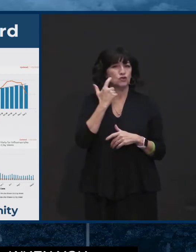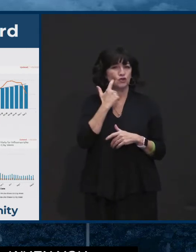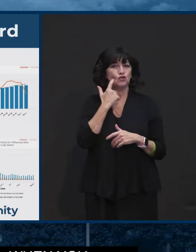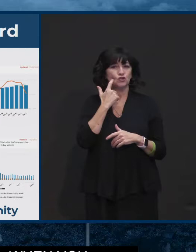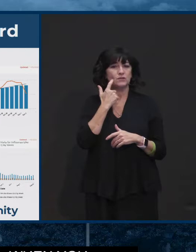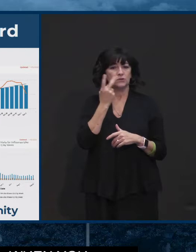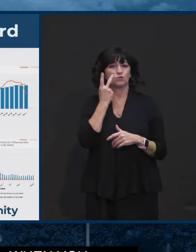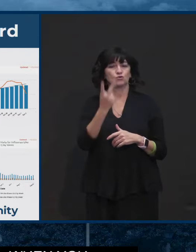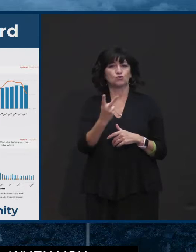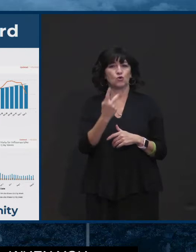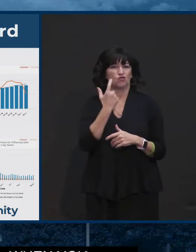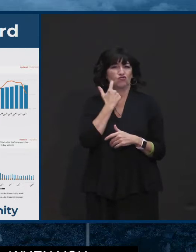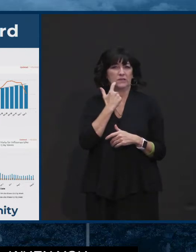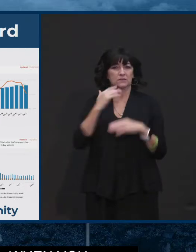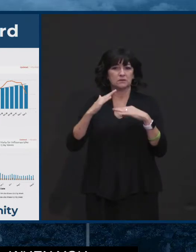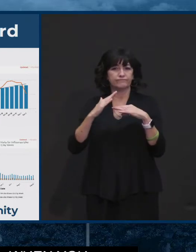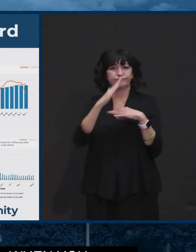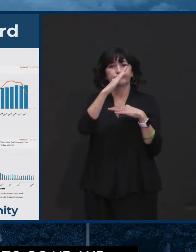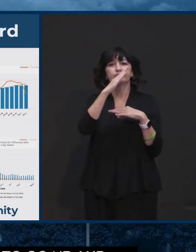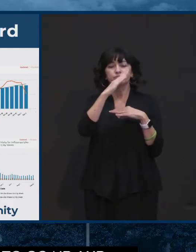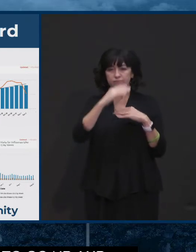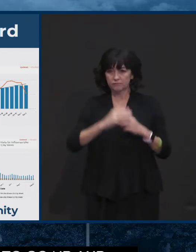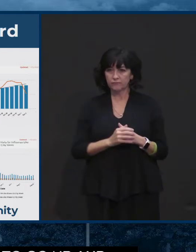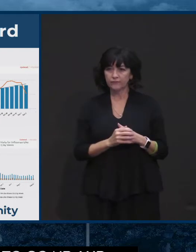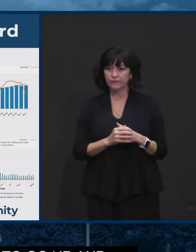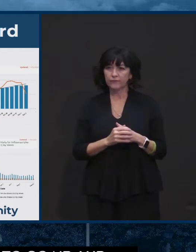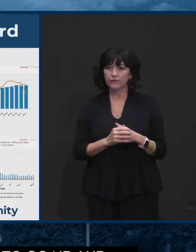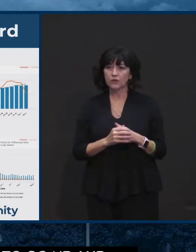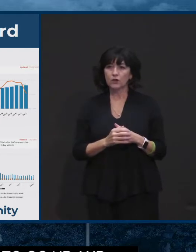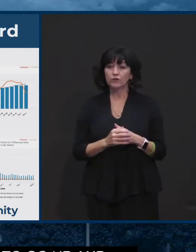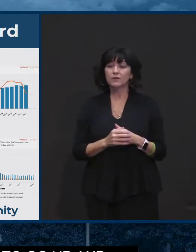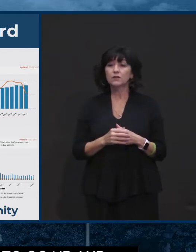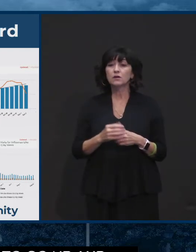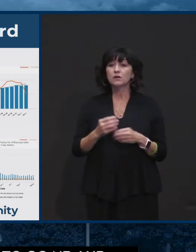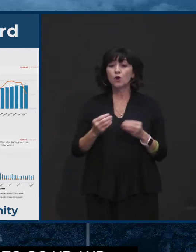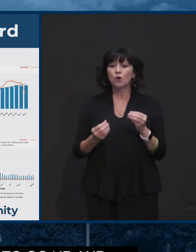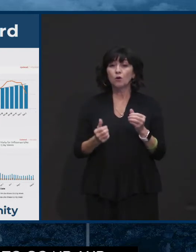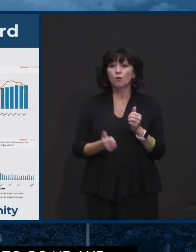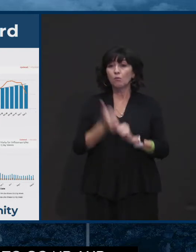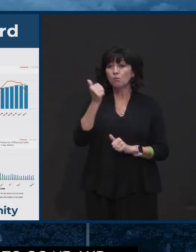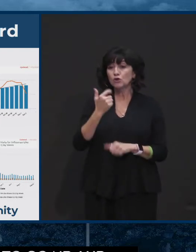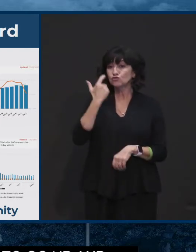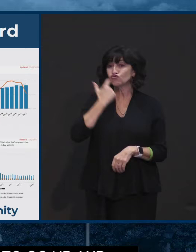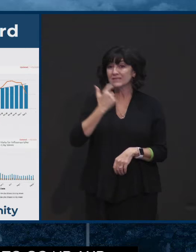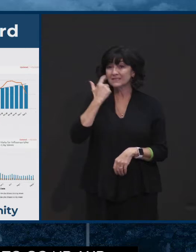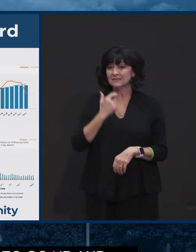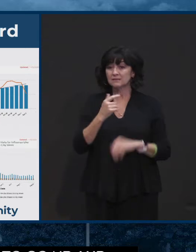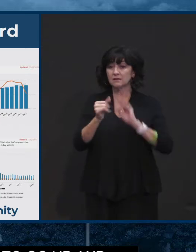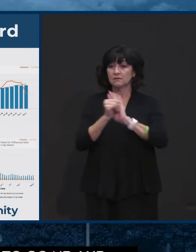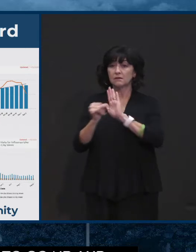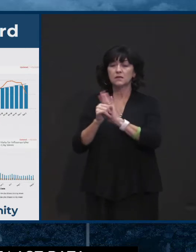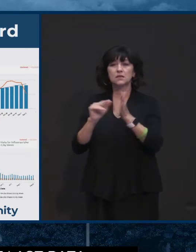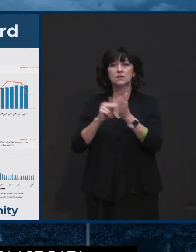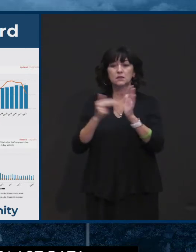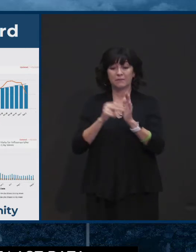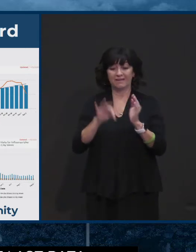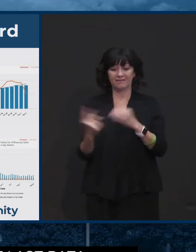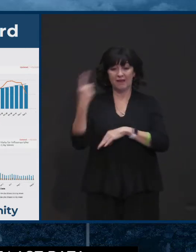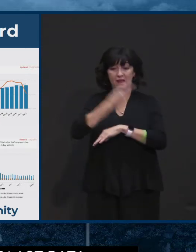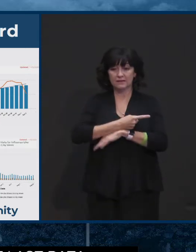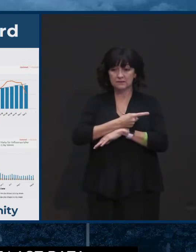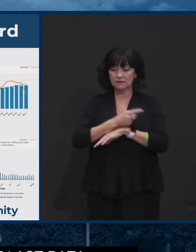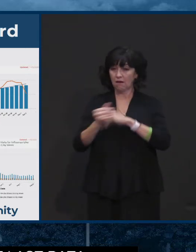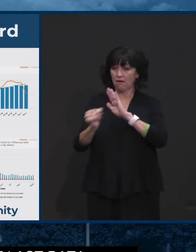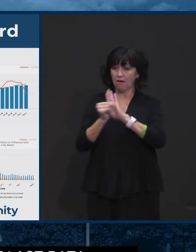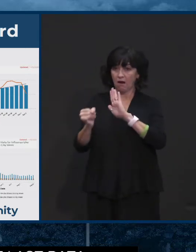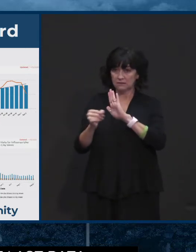New positive cases clearly on the uprise. It is with the episodic nature of our testing, it is a little